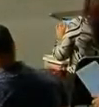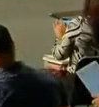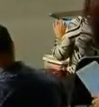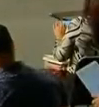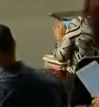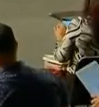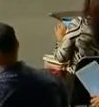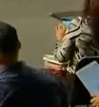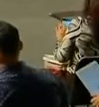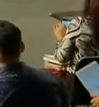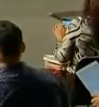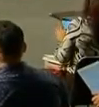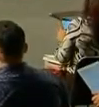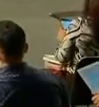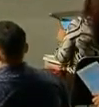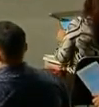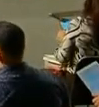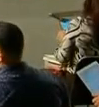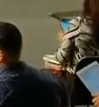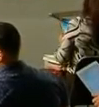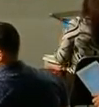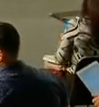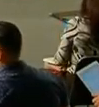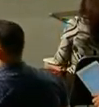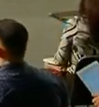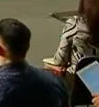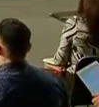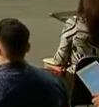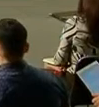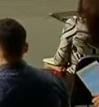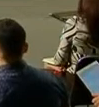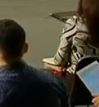Store your face mask within a closed plastic bag.